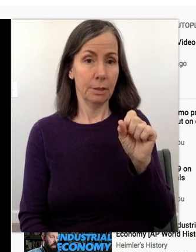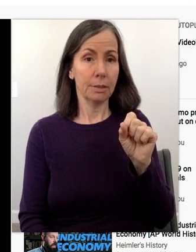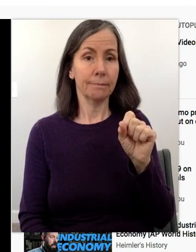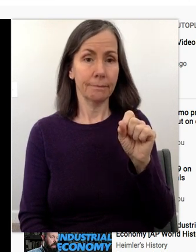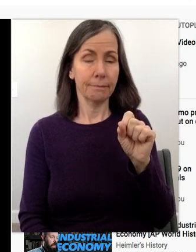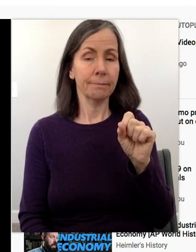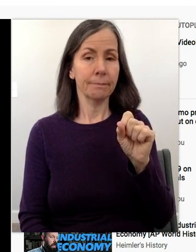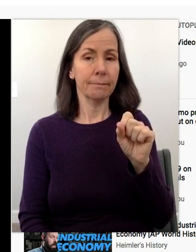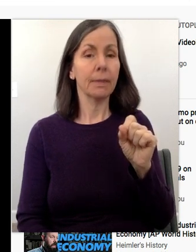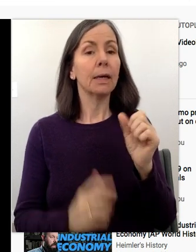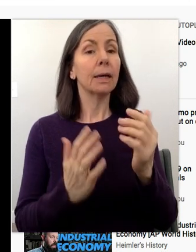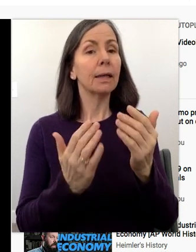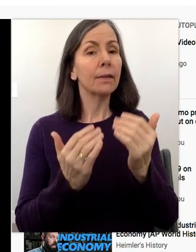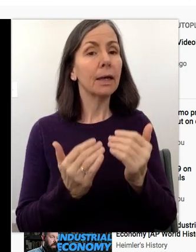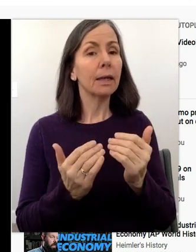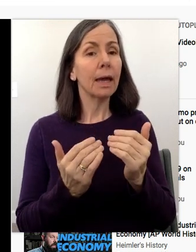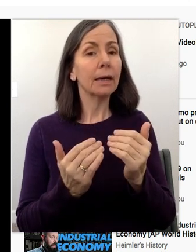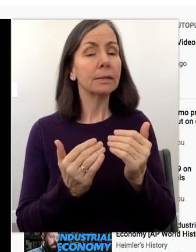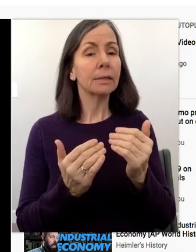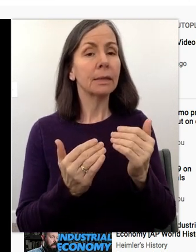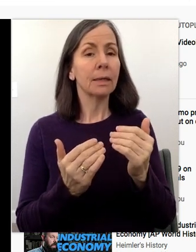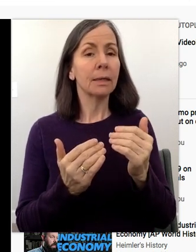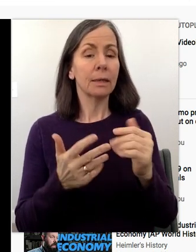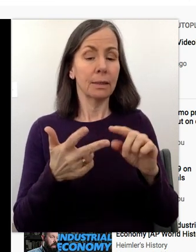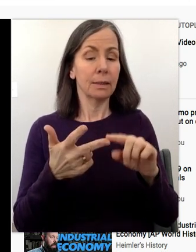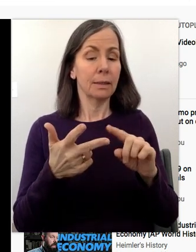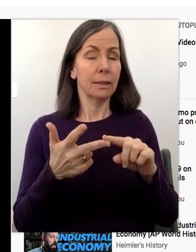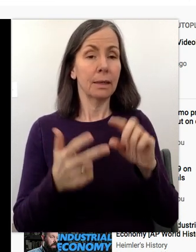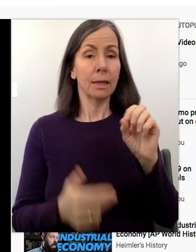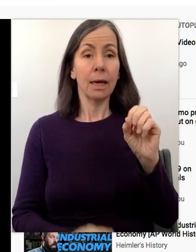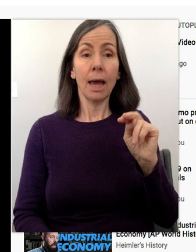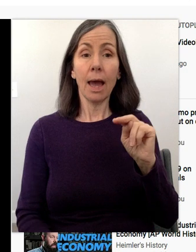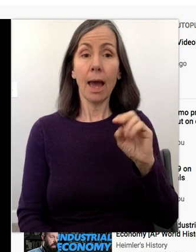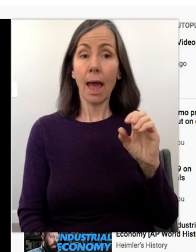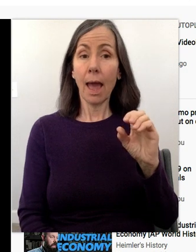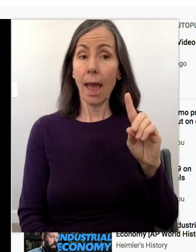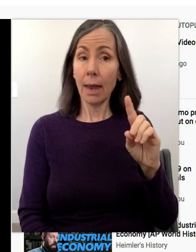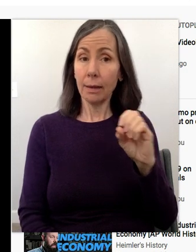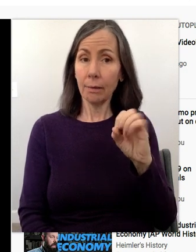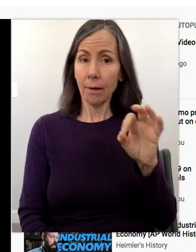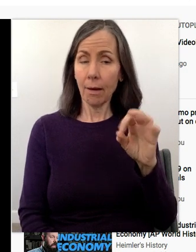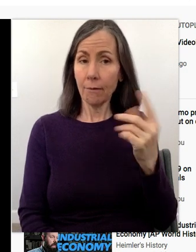You are going to look at the end of Tuesday, parts of a parabola solutions.